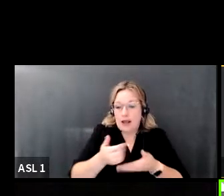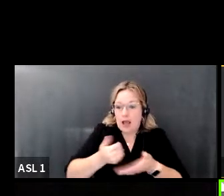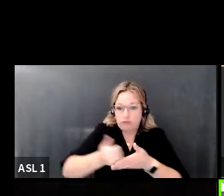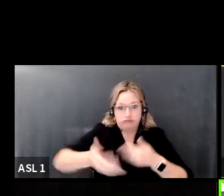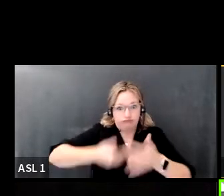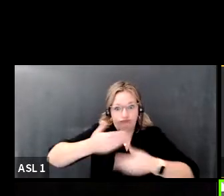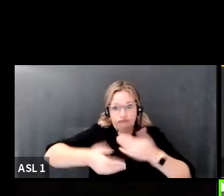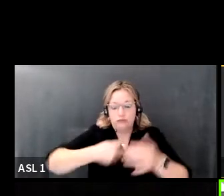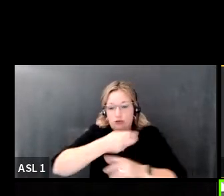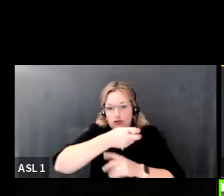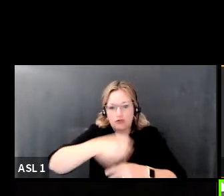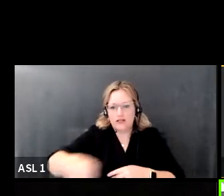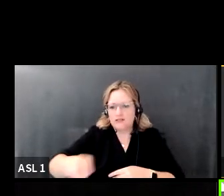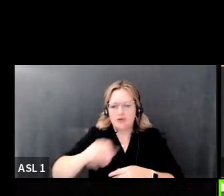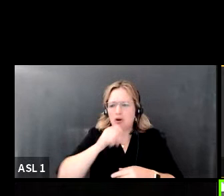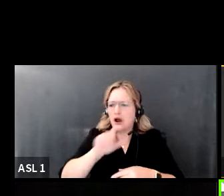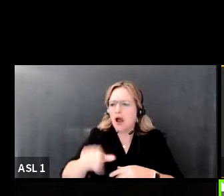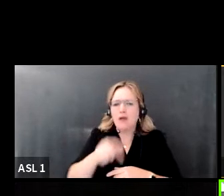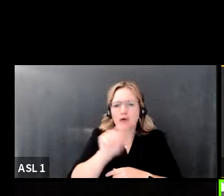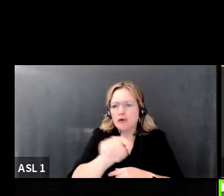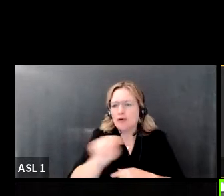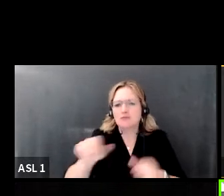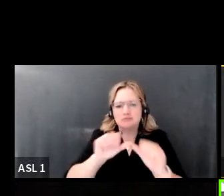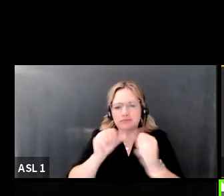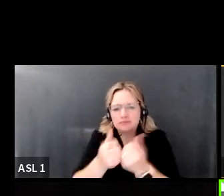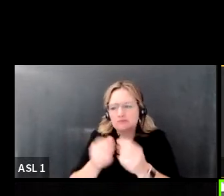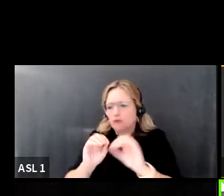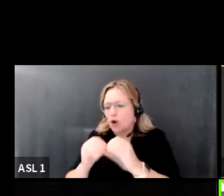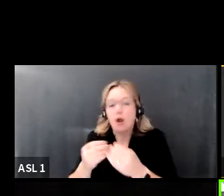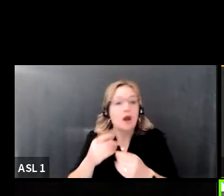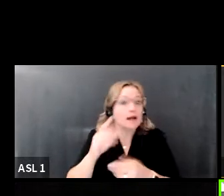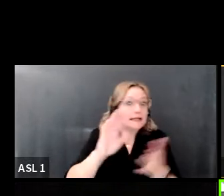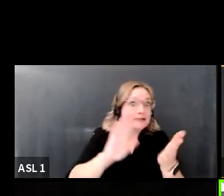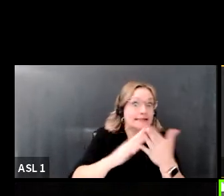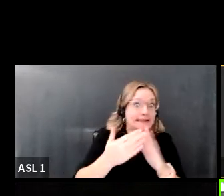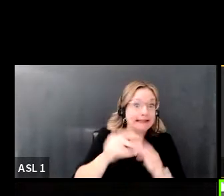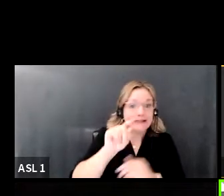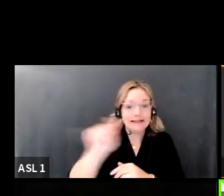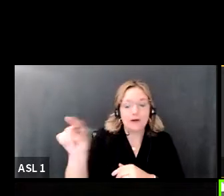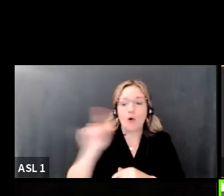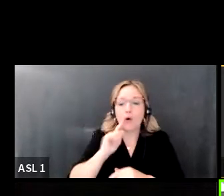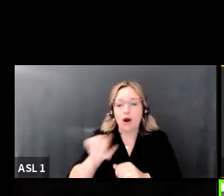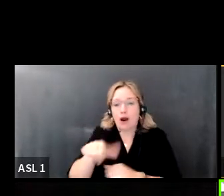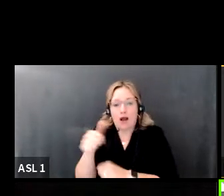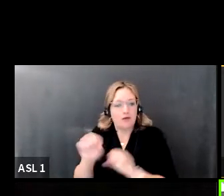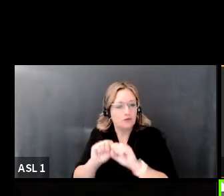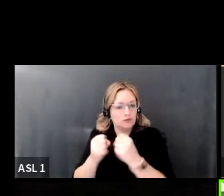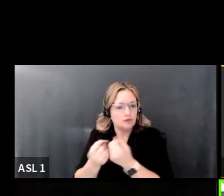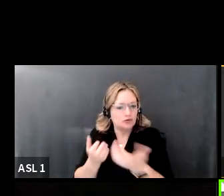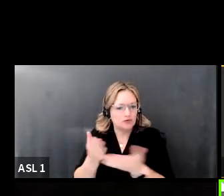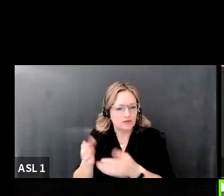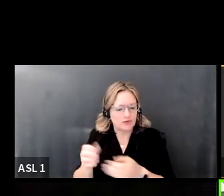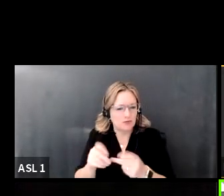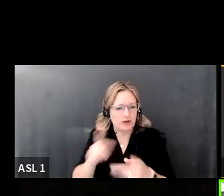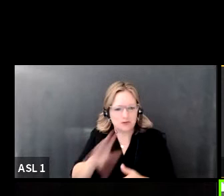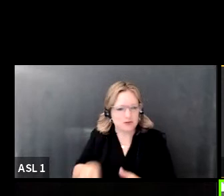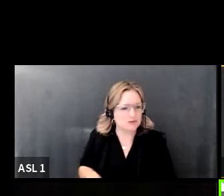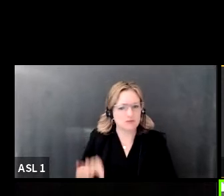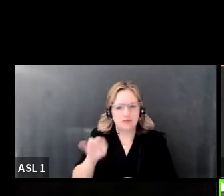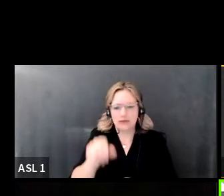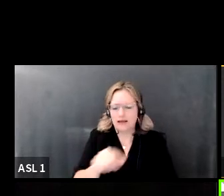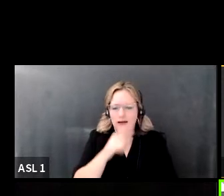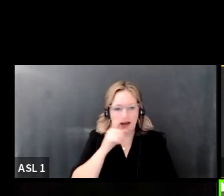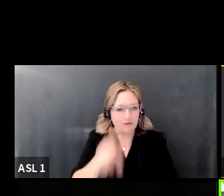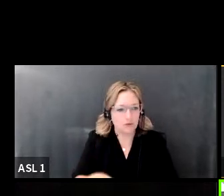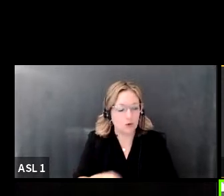increase costs to any other agencies whether it be the city as an entity or other social service providers we've heard many delegations